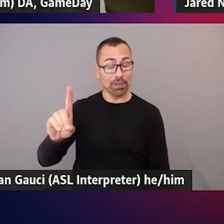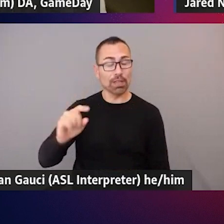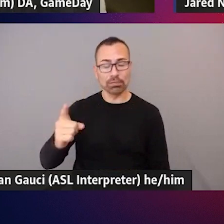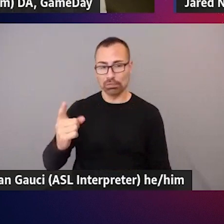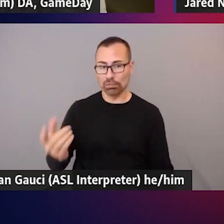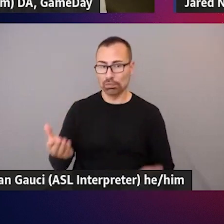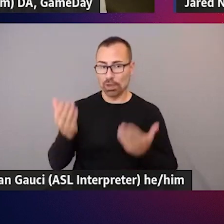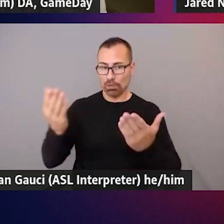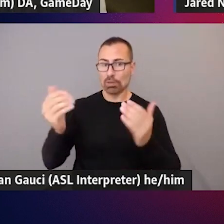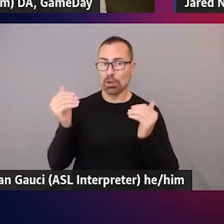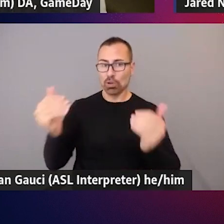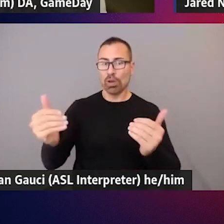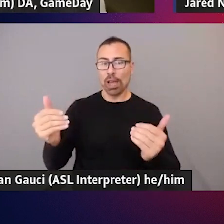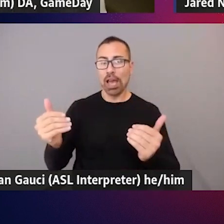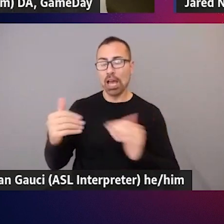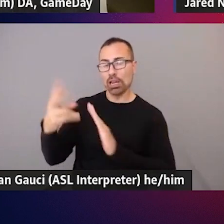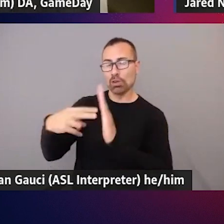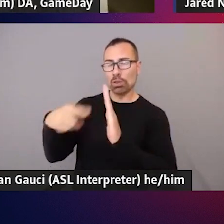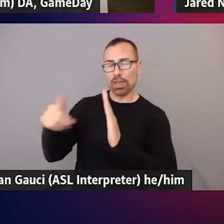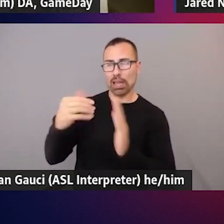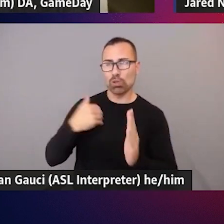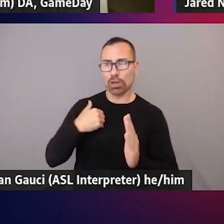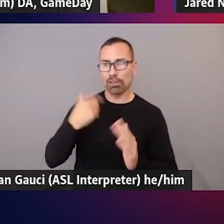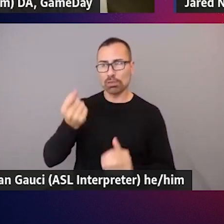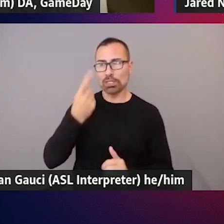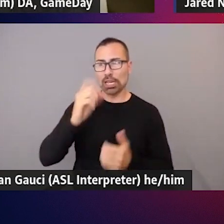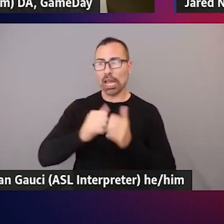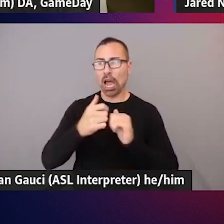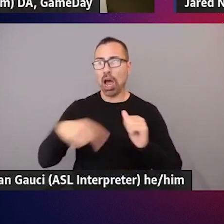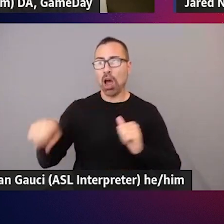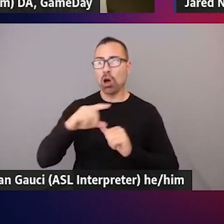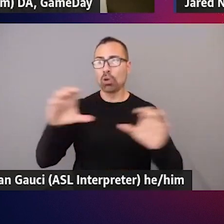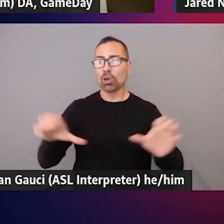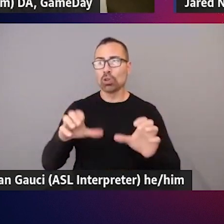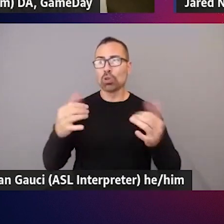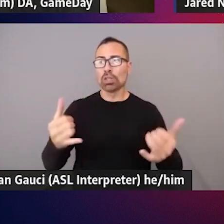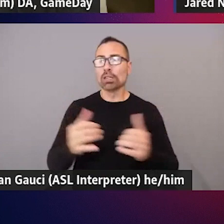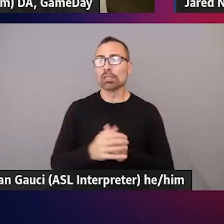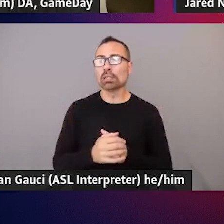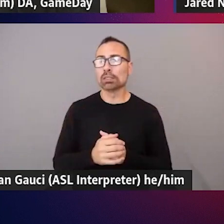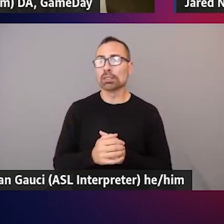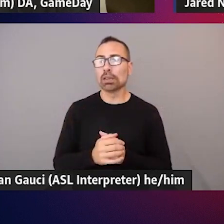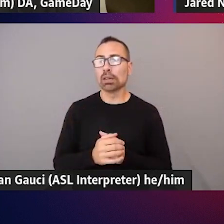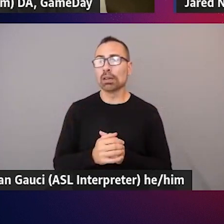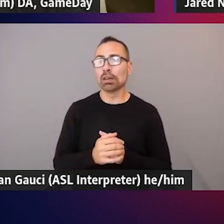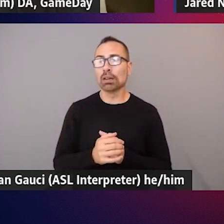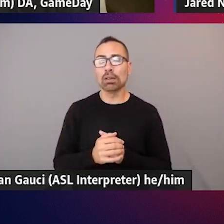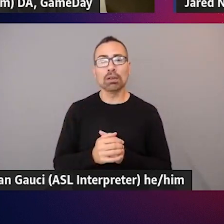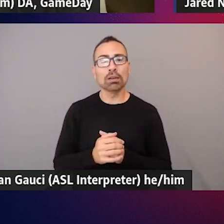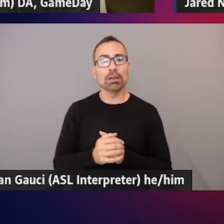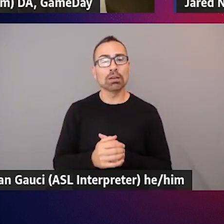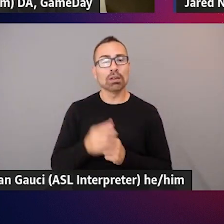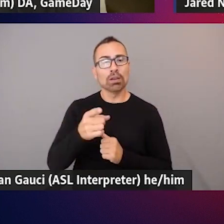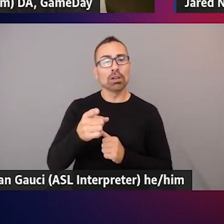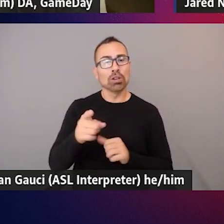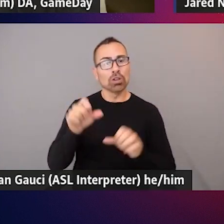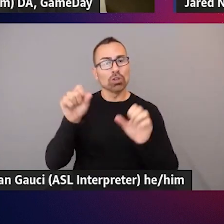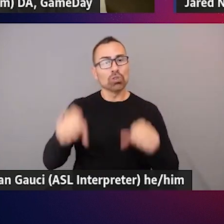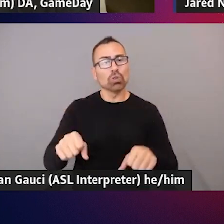insight into how we do it at AWS. But one of the first things is, that you can really do to start